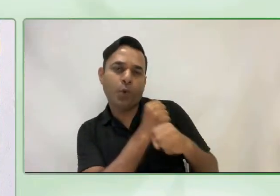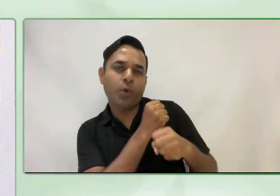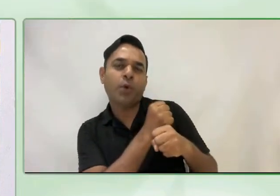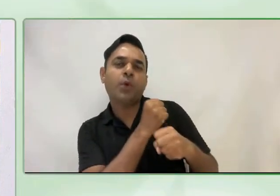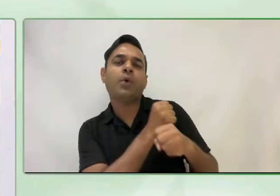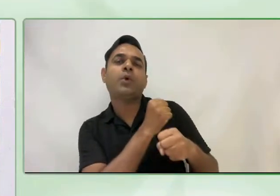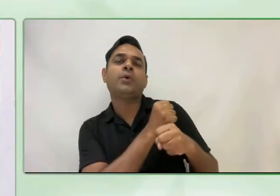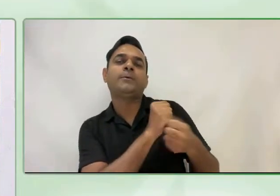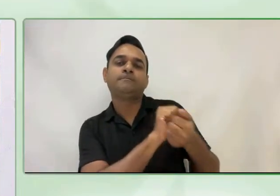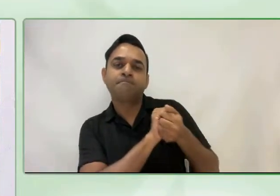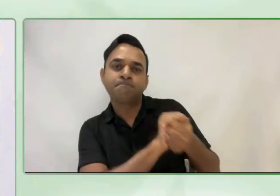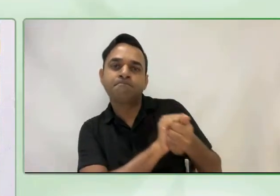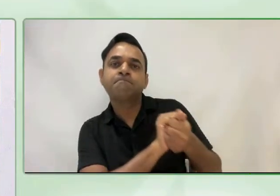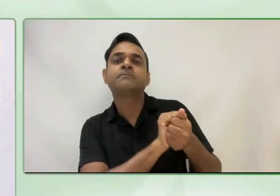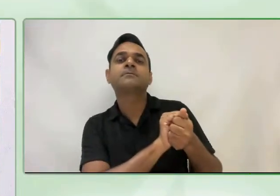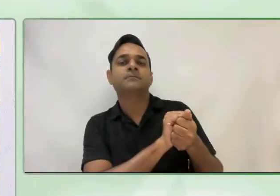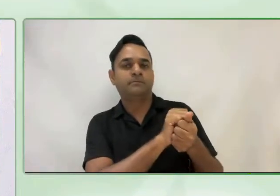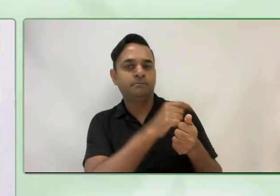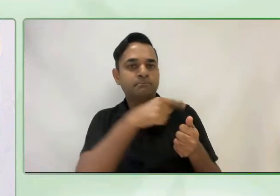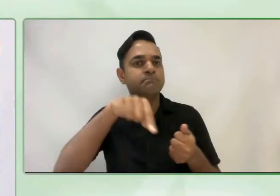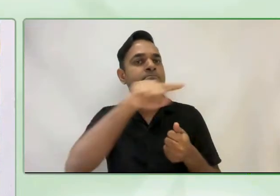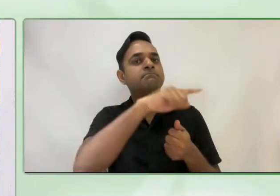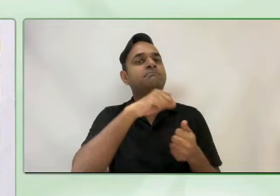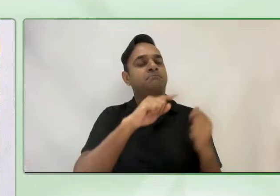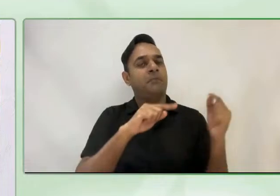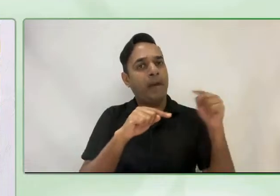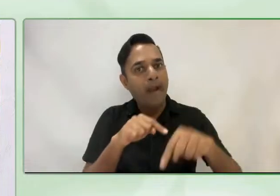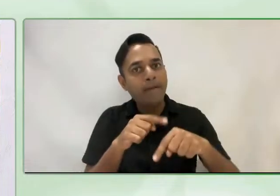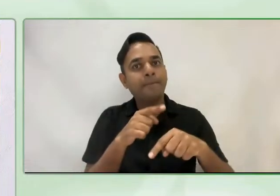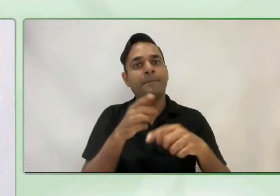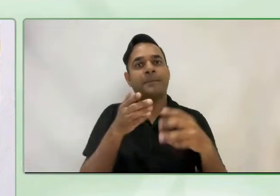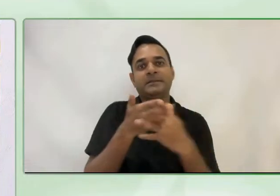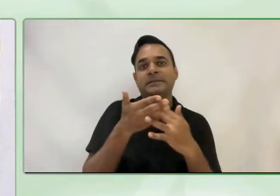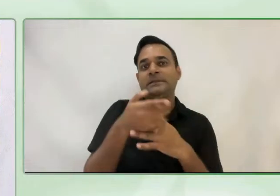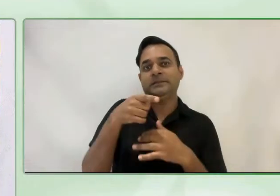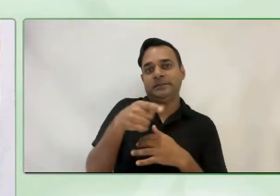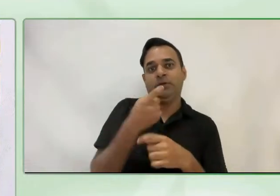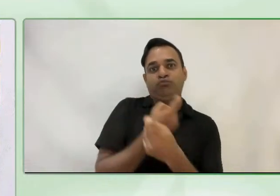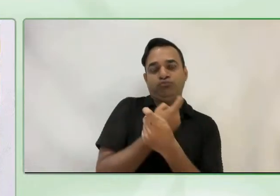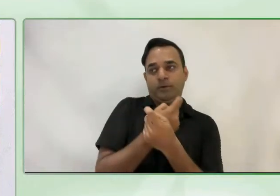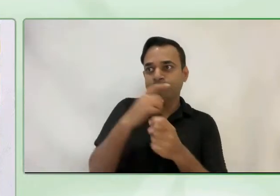Vienna program. Also the Better Mobility Accelerator always promotes our